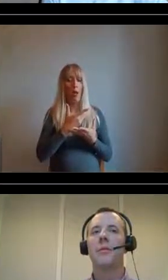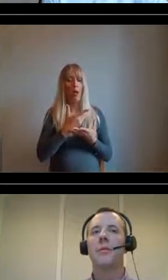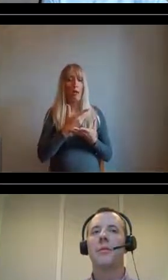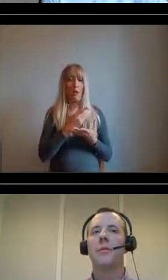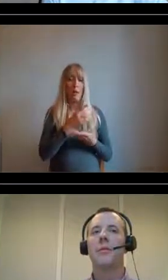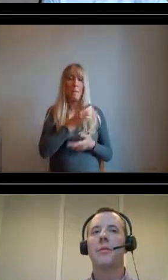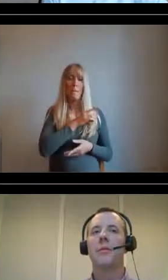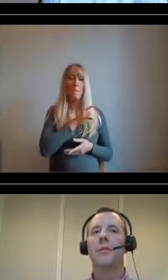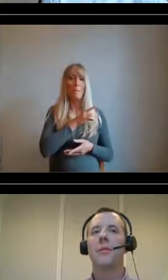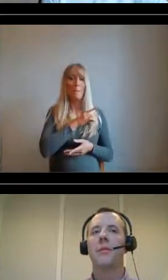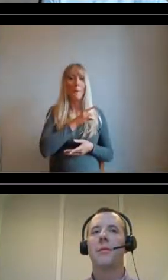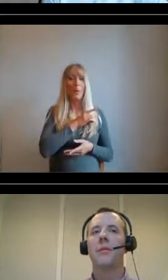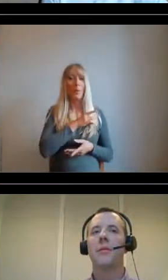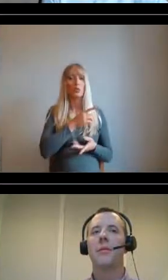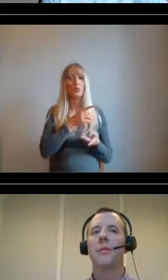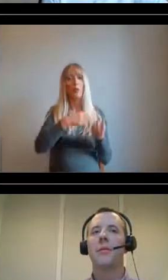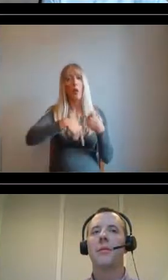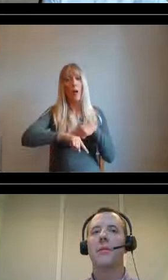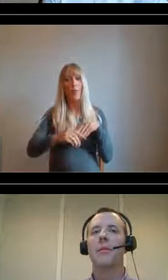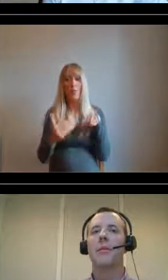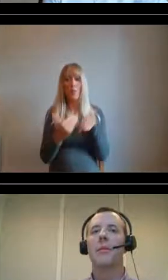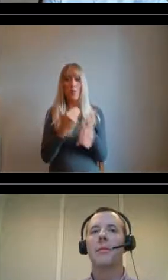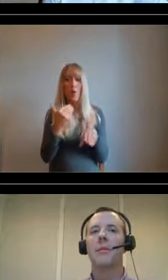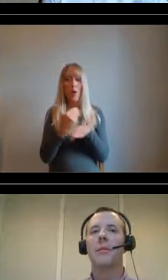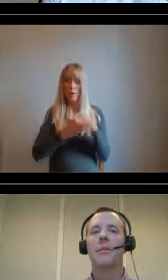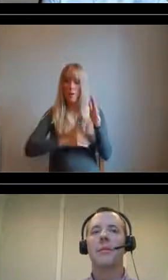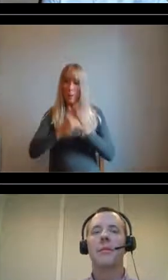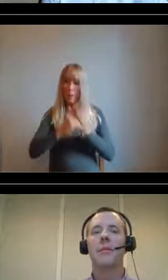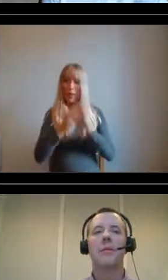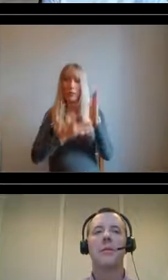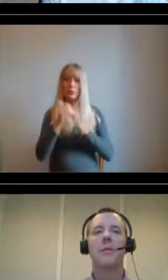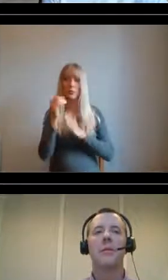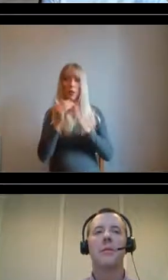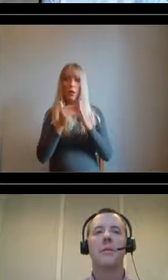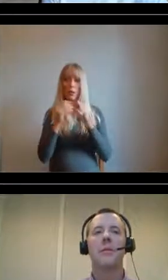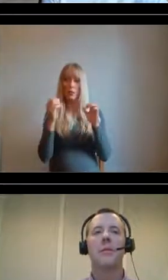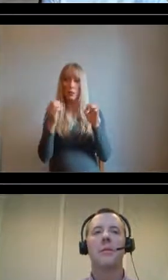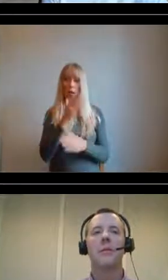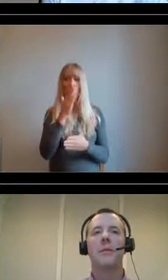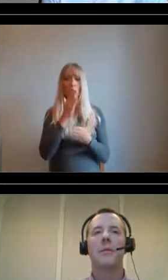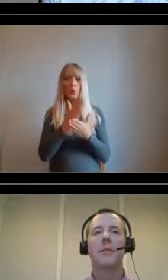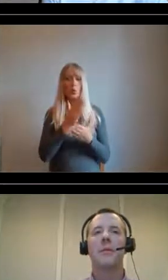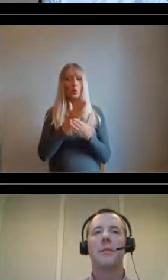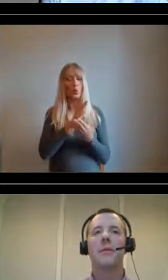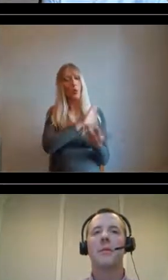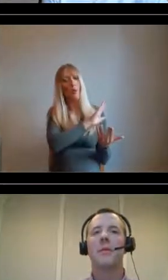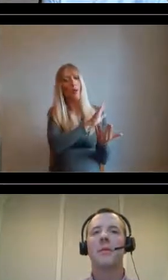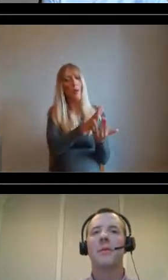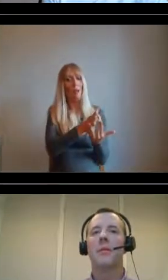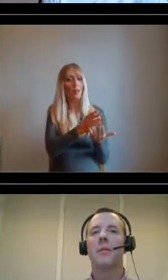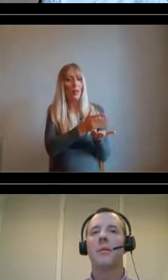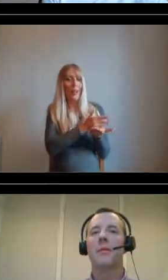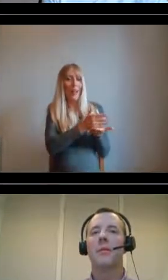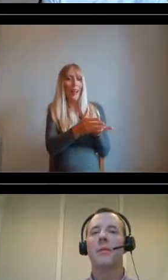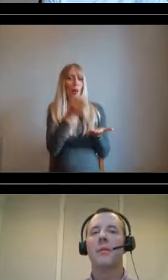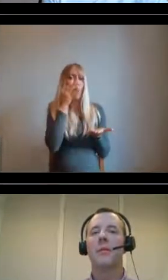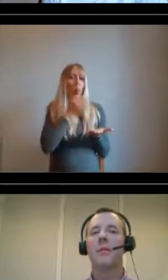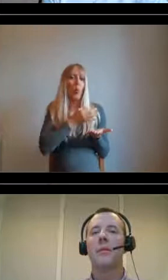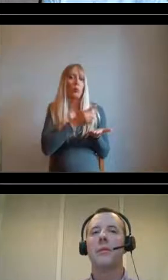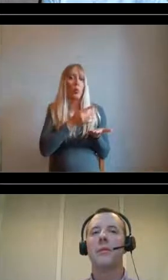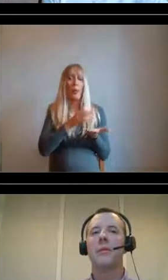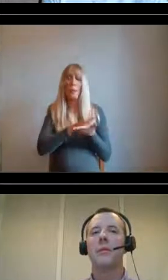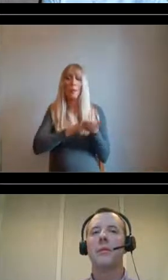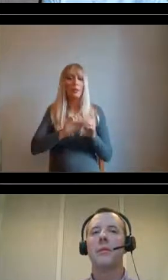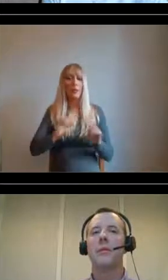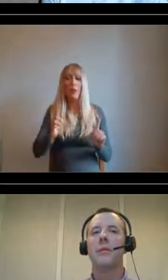because for the operations of a fire suppression system for the tunnel, so we will need to have clean water,